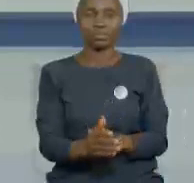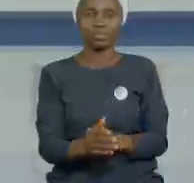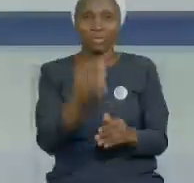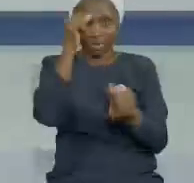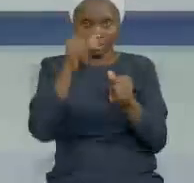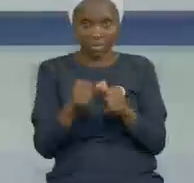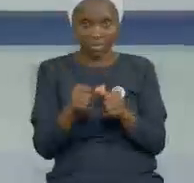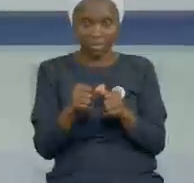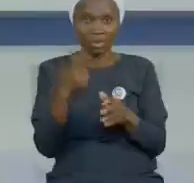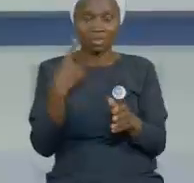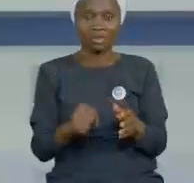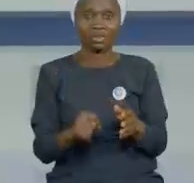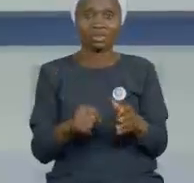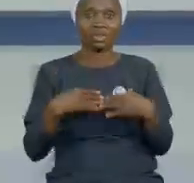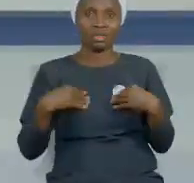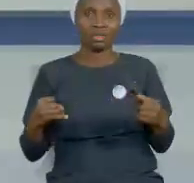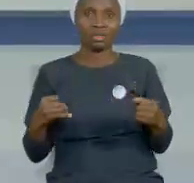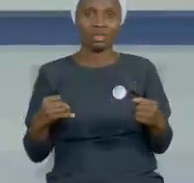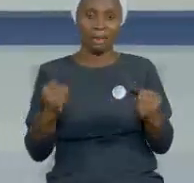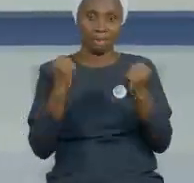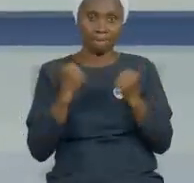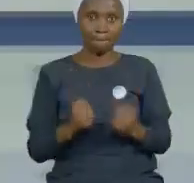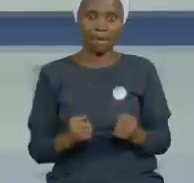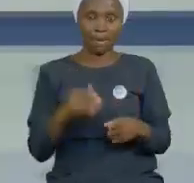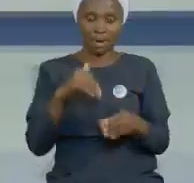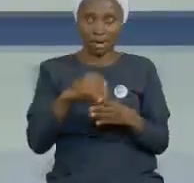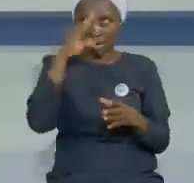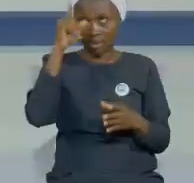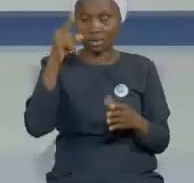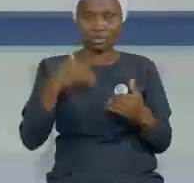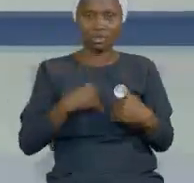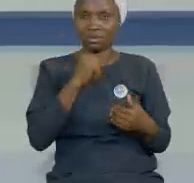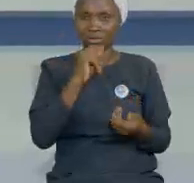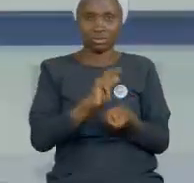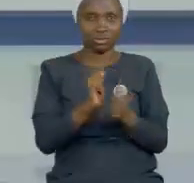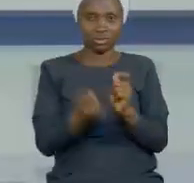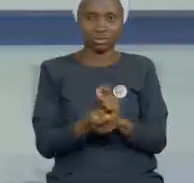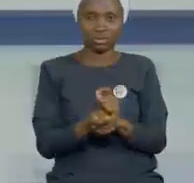Remember, the healing virtue in him has not changed.